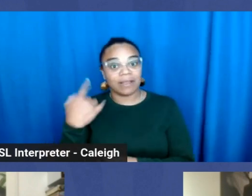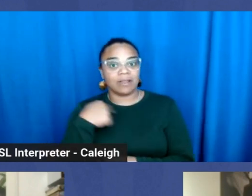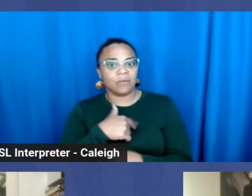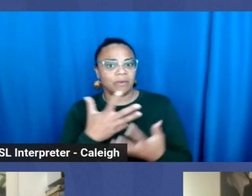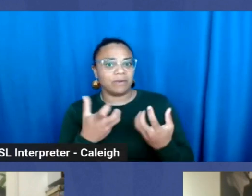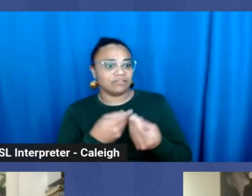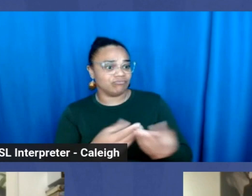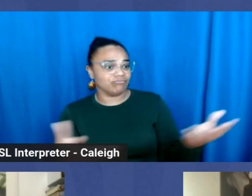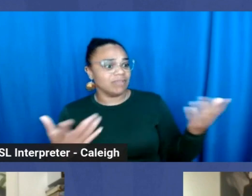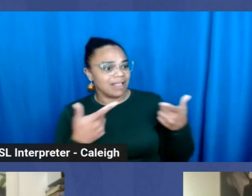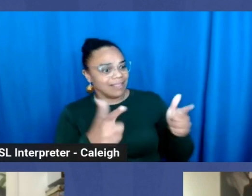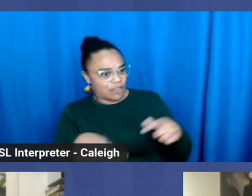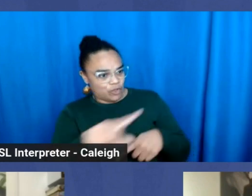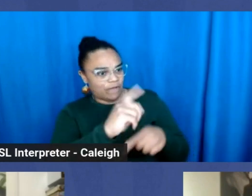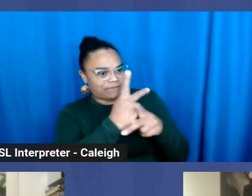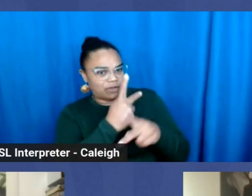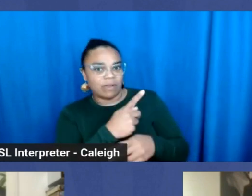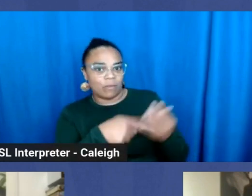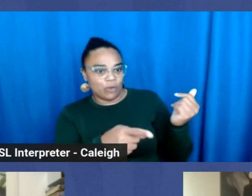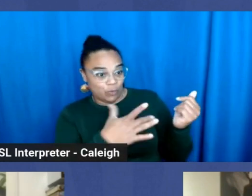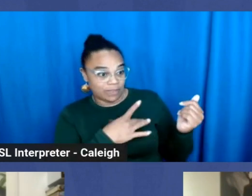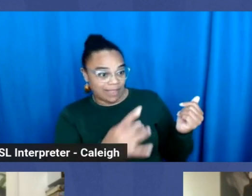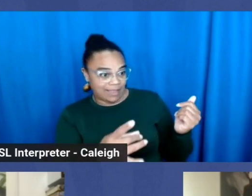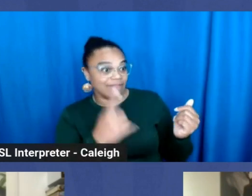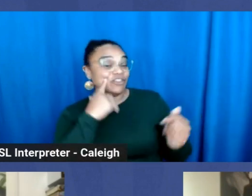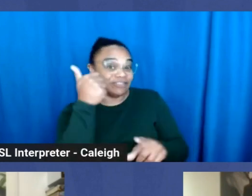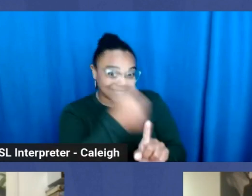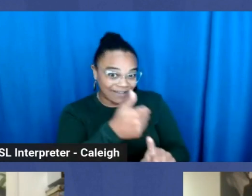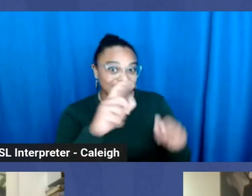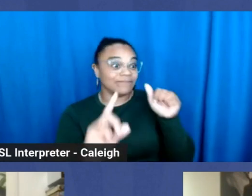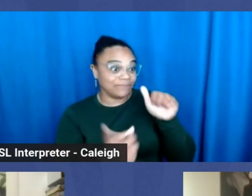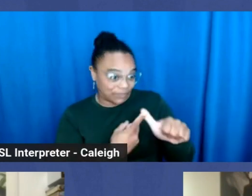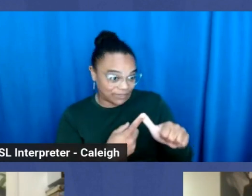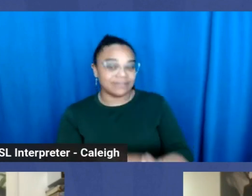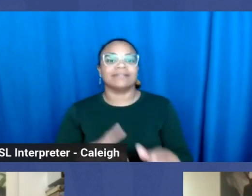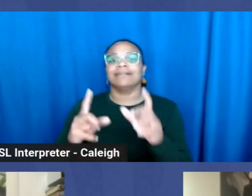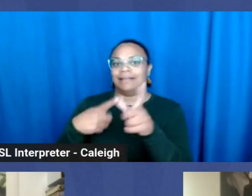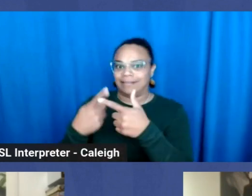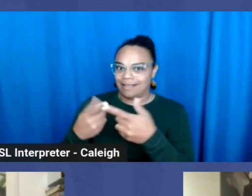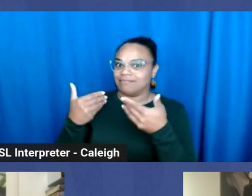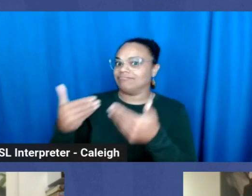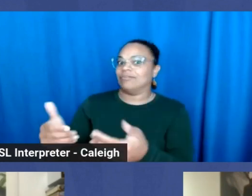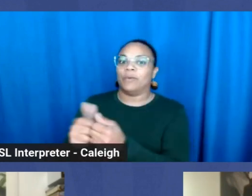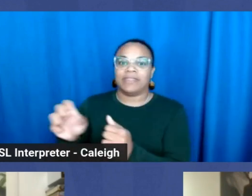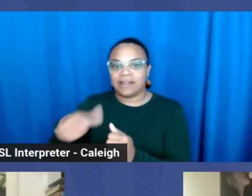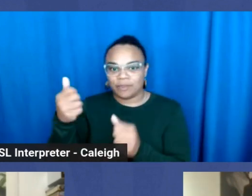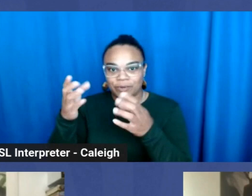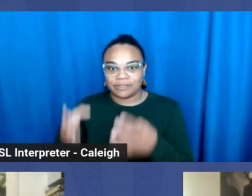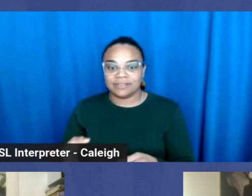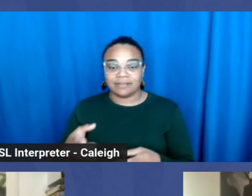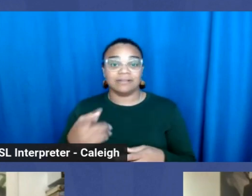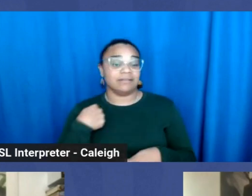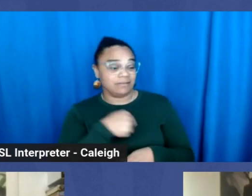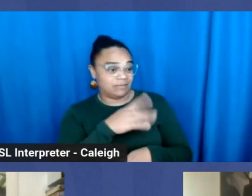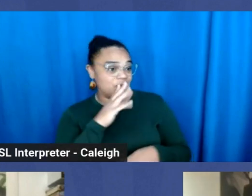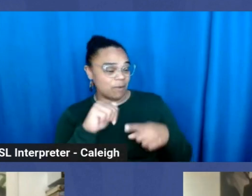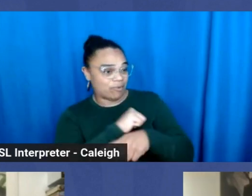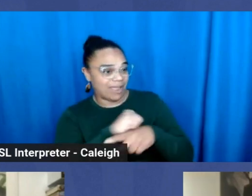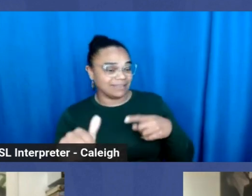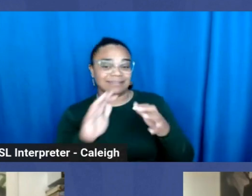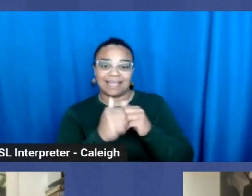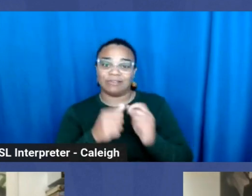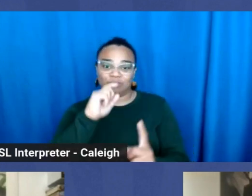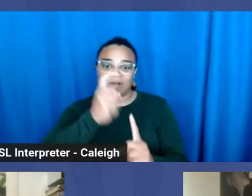you go experimenting with somebody else. Let's learn how to put a condom on together, because if he says he doesn't know how to put one on, I